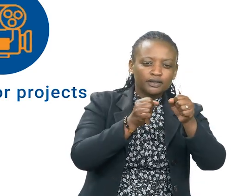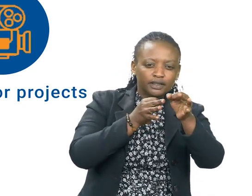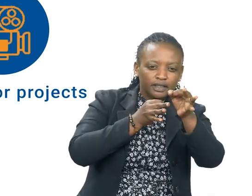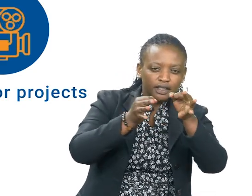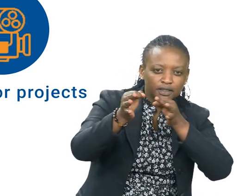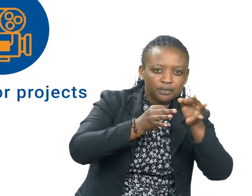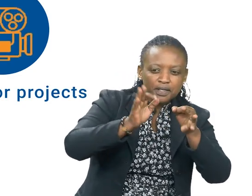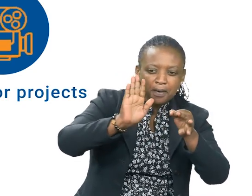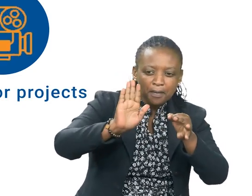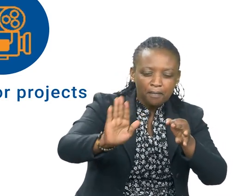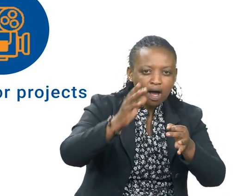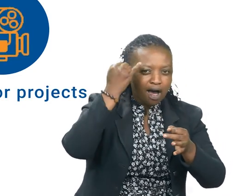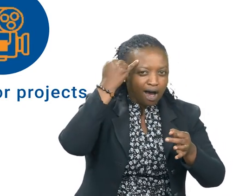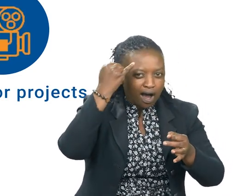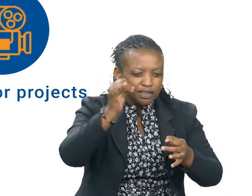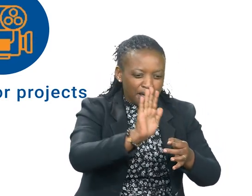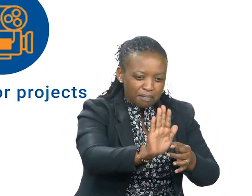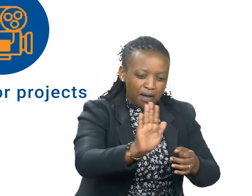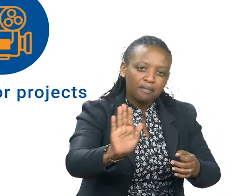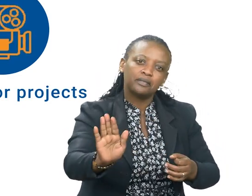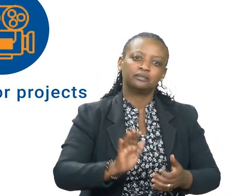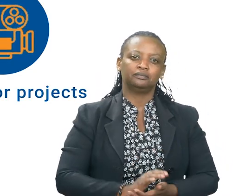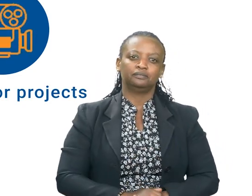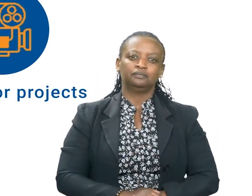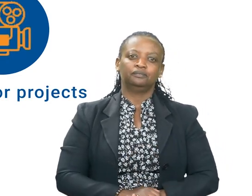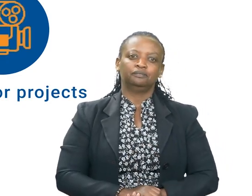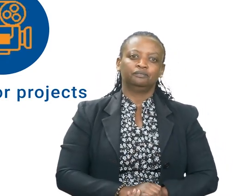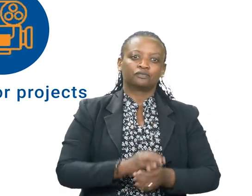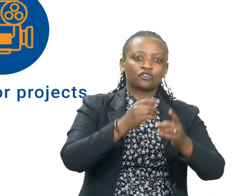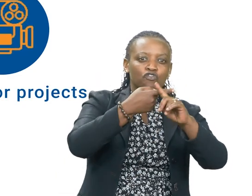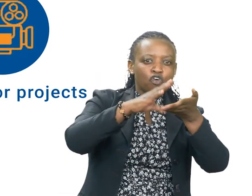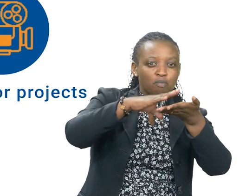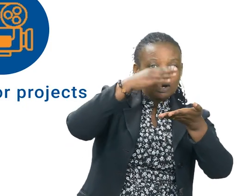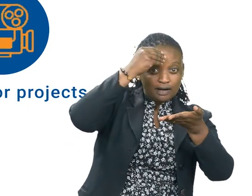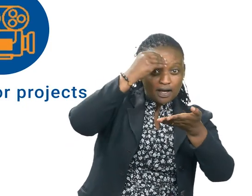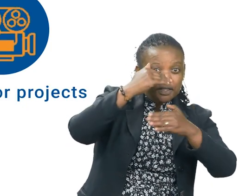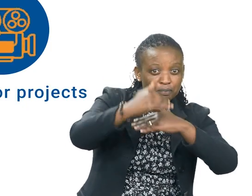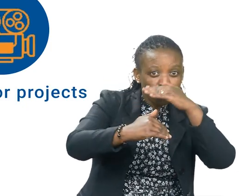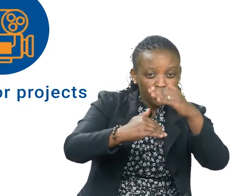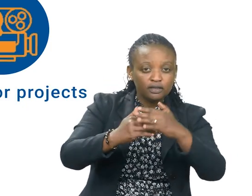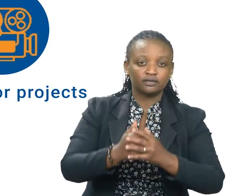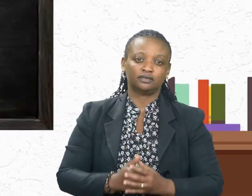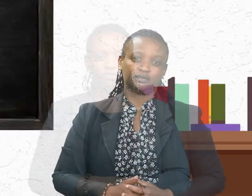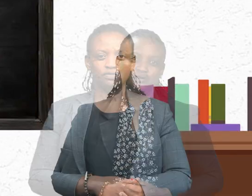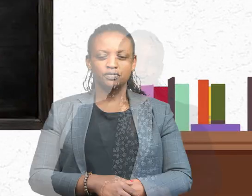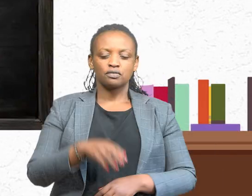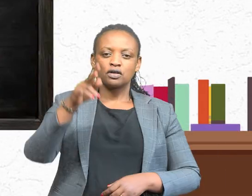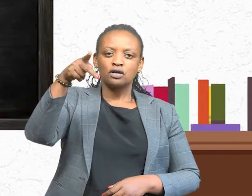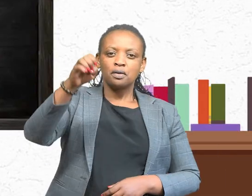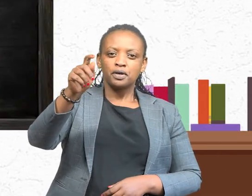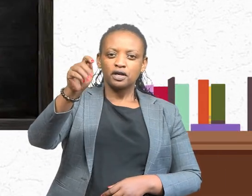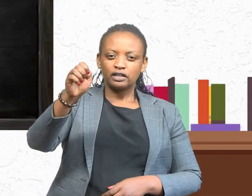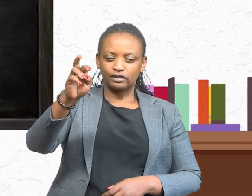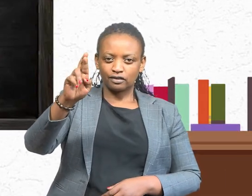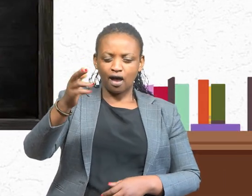to express his or her ideas from the learning process. Peter has